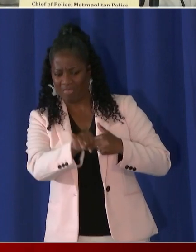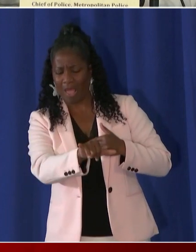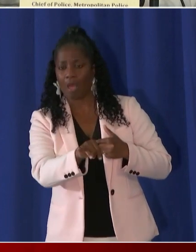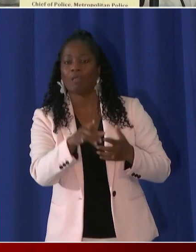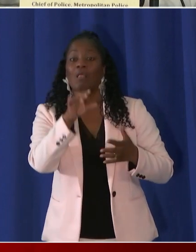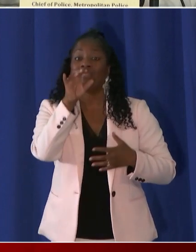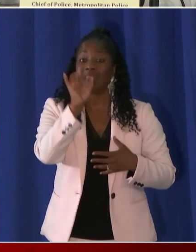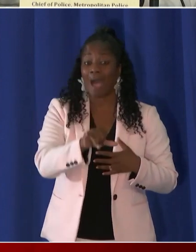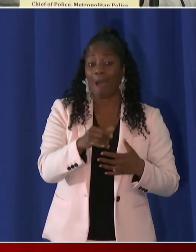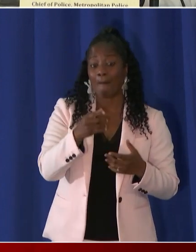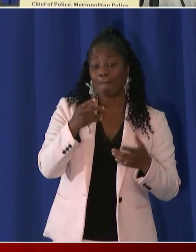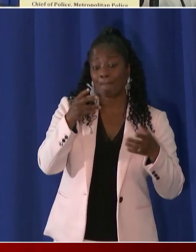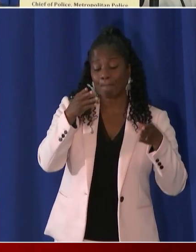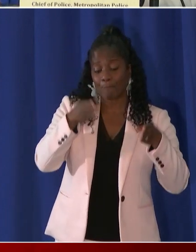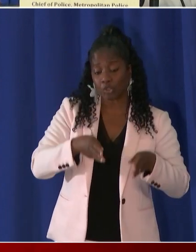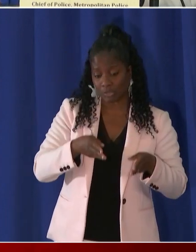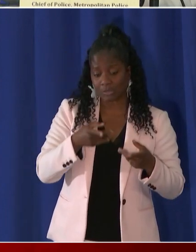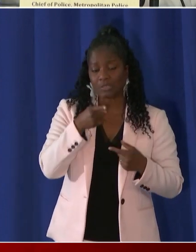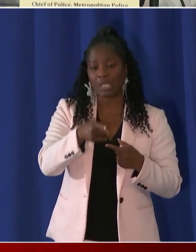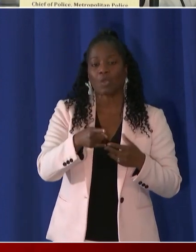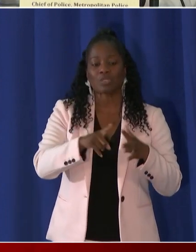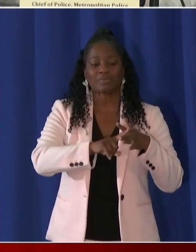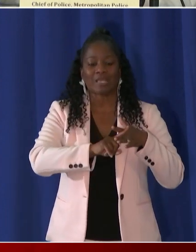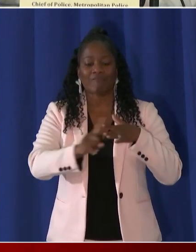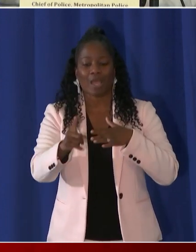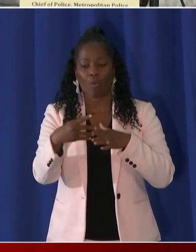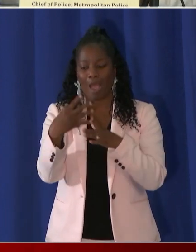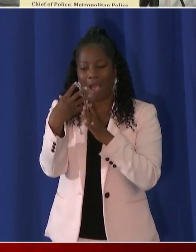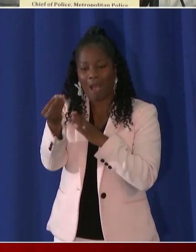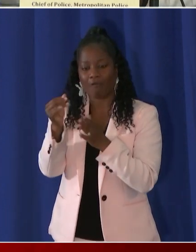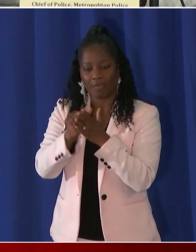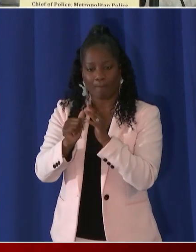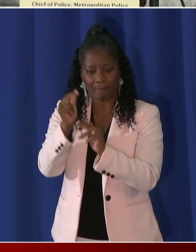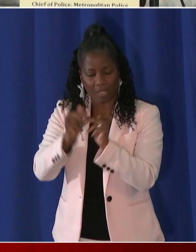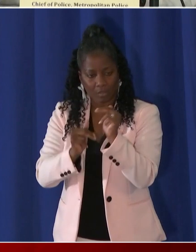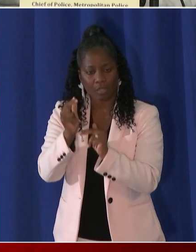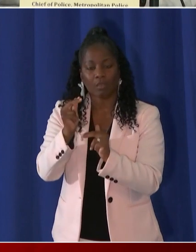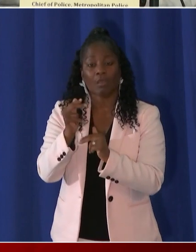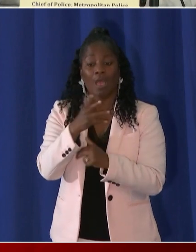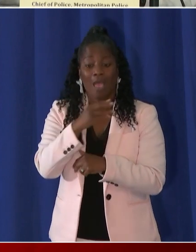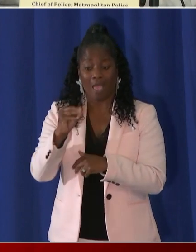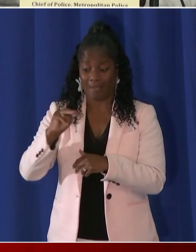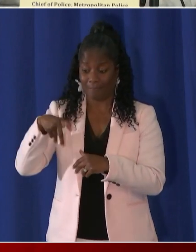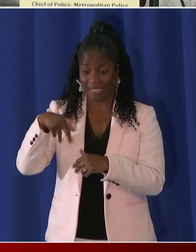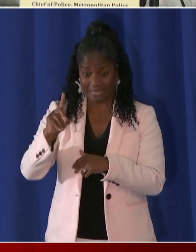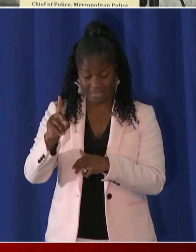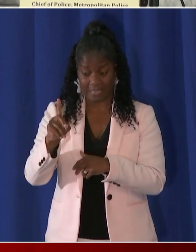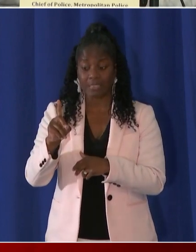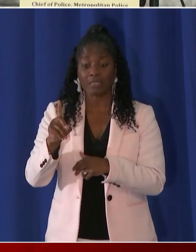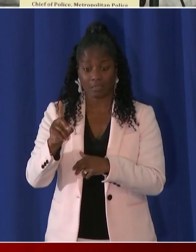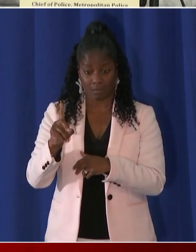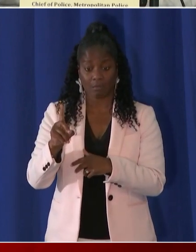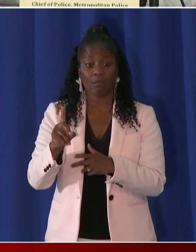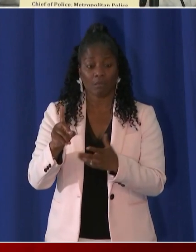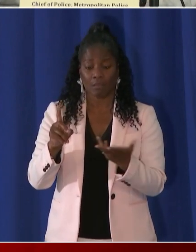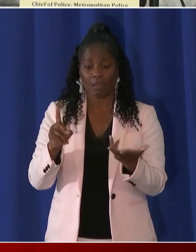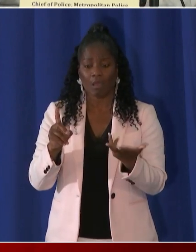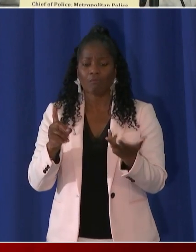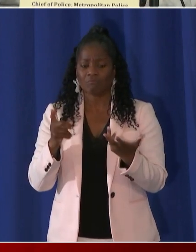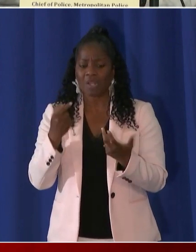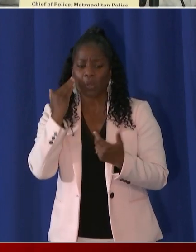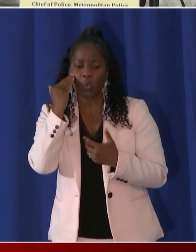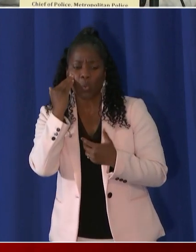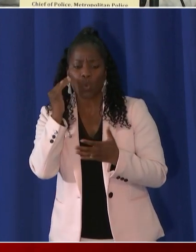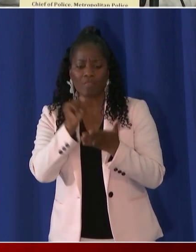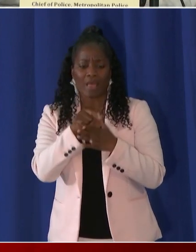That individual was being evacuated out of the building, and police officers, Metropolitan police officers, had enough awareness